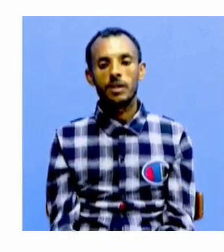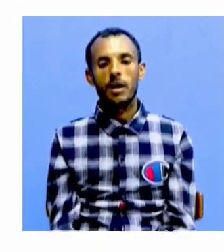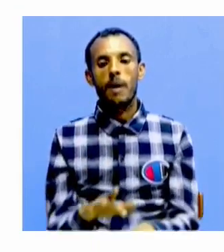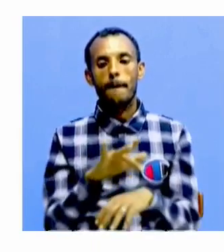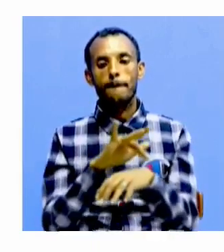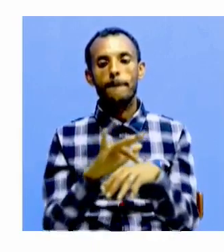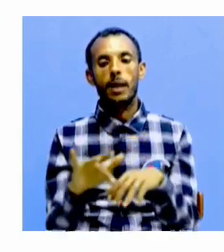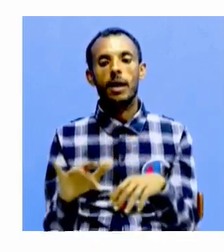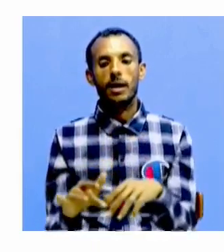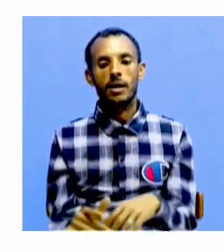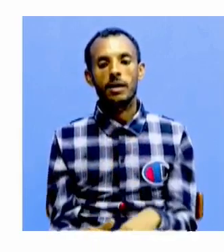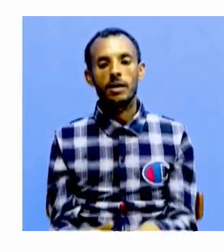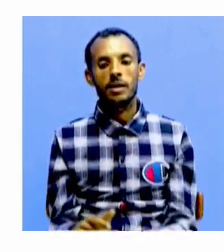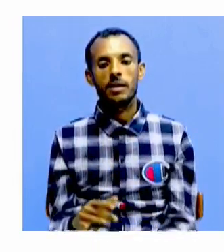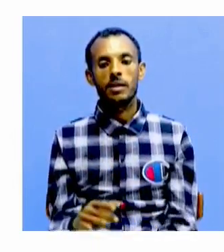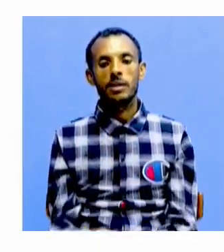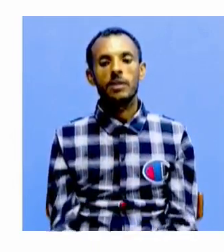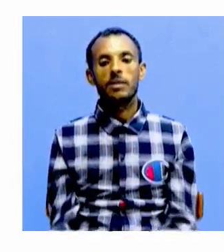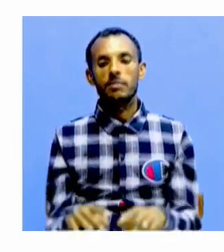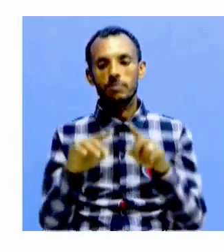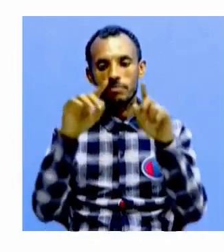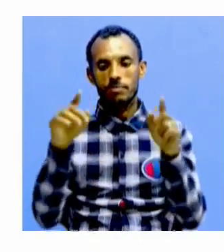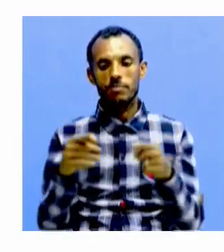blank be